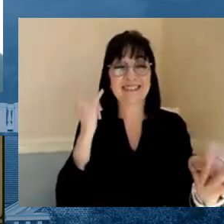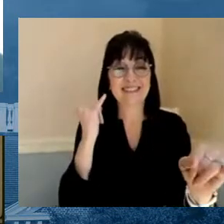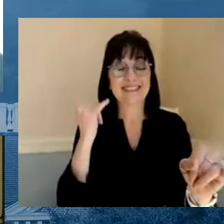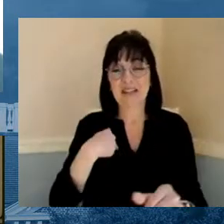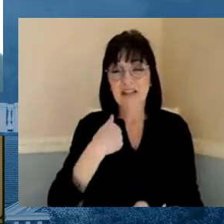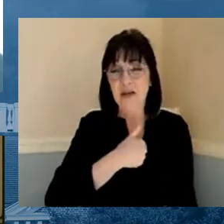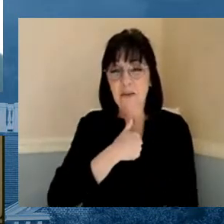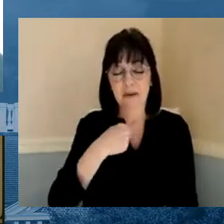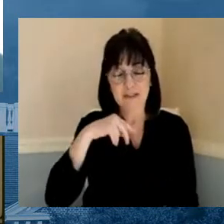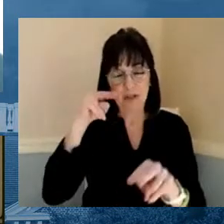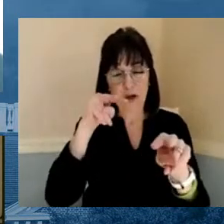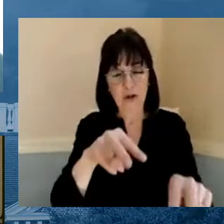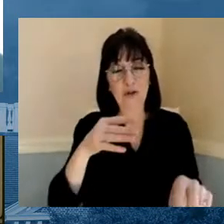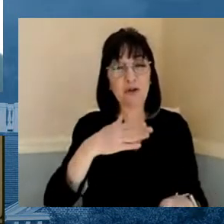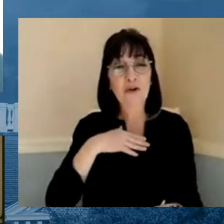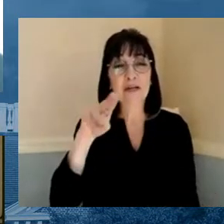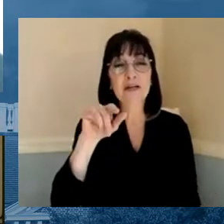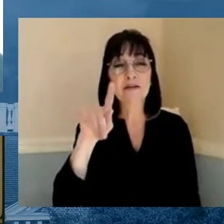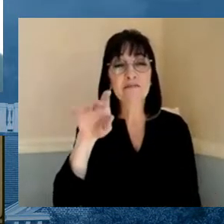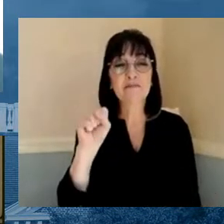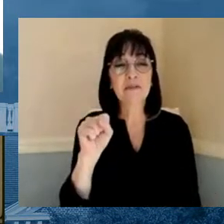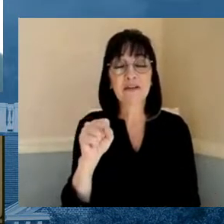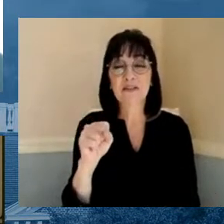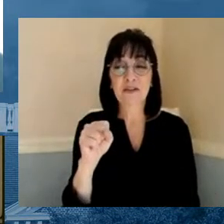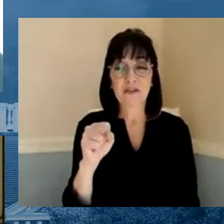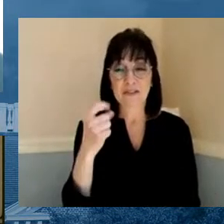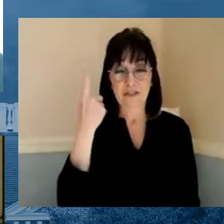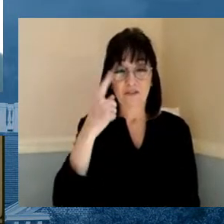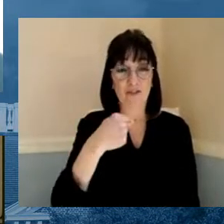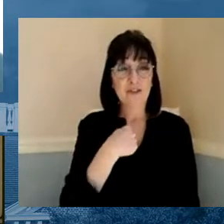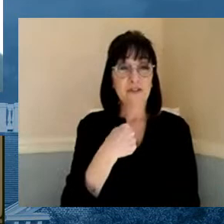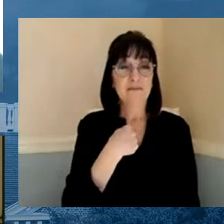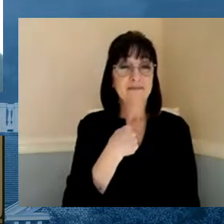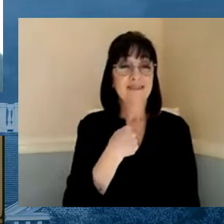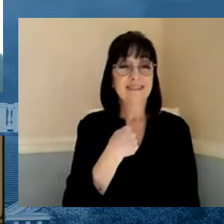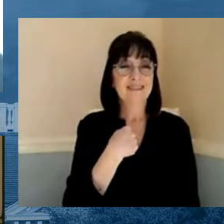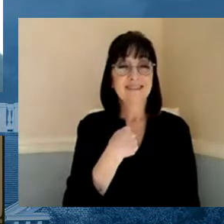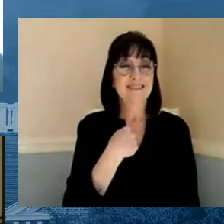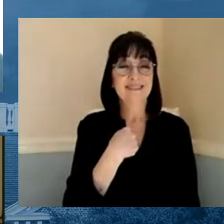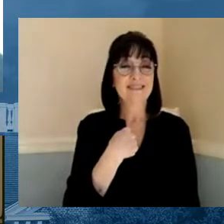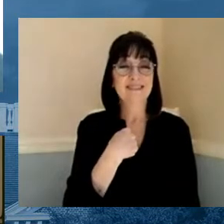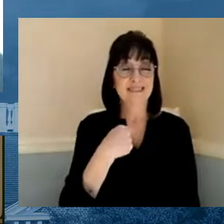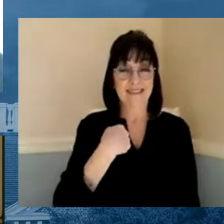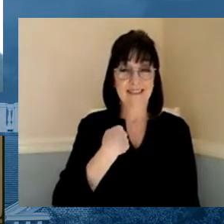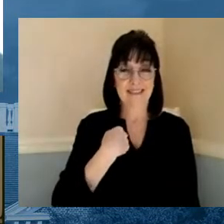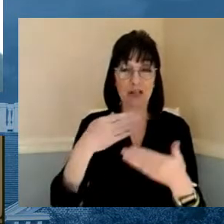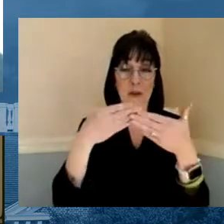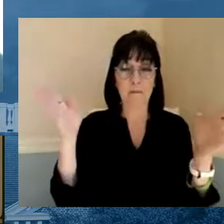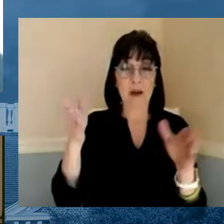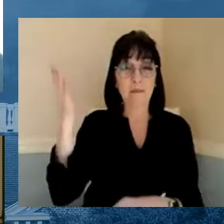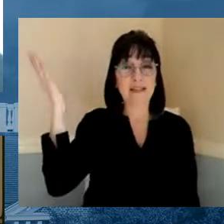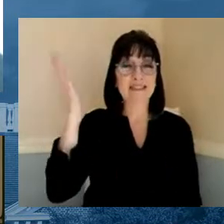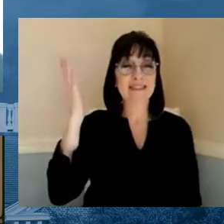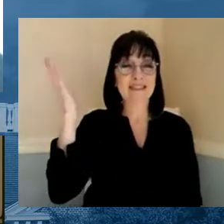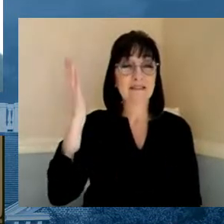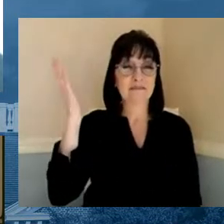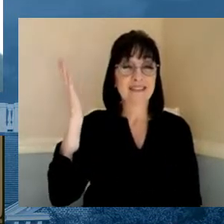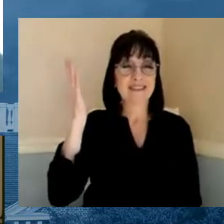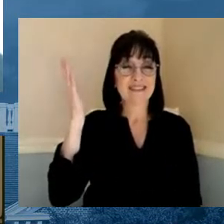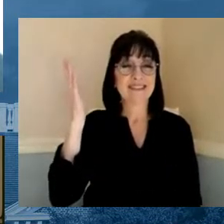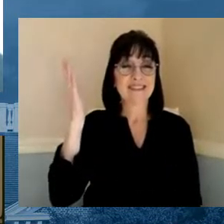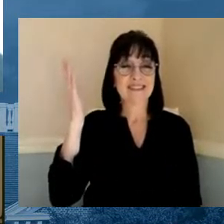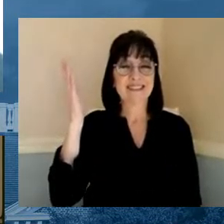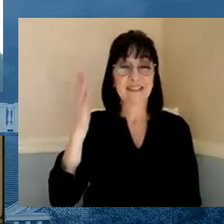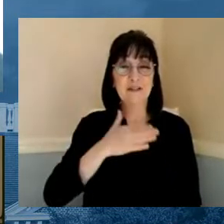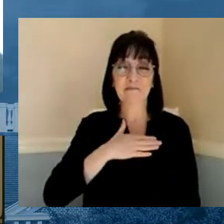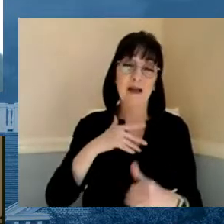notes, but public speaking is ranked as probably the #1 fear amongst people, death being